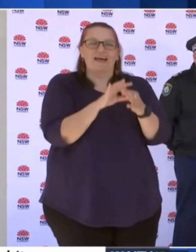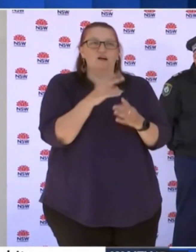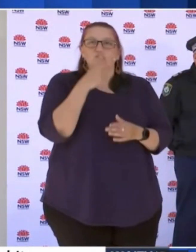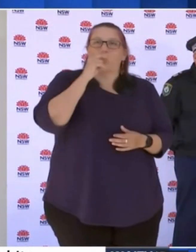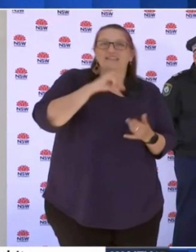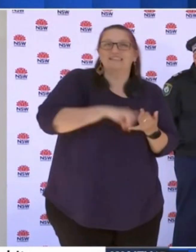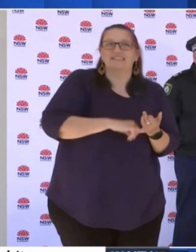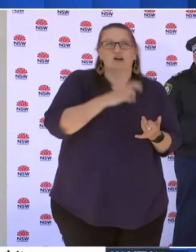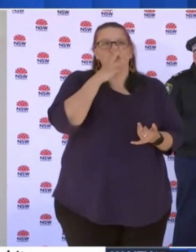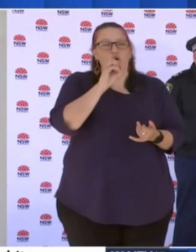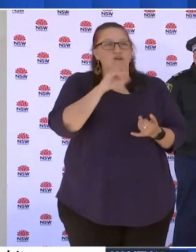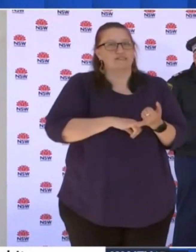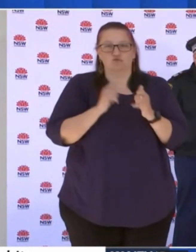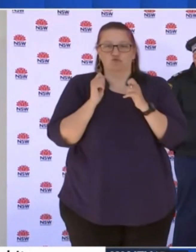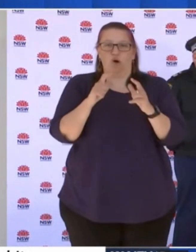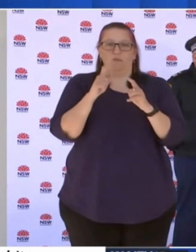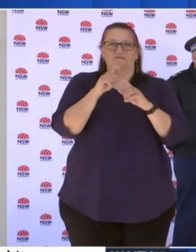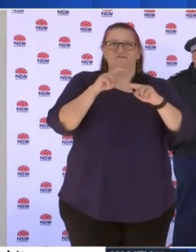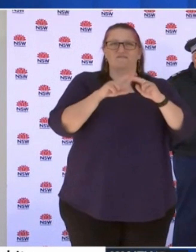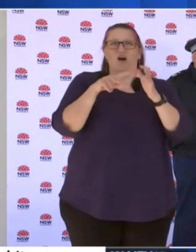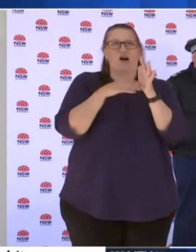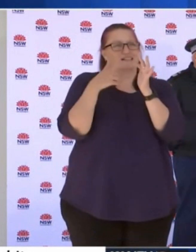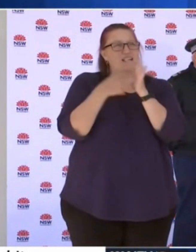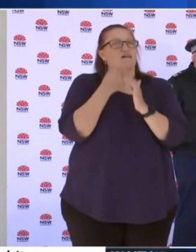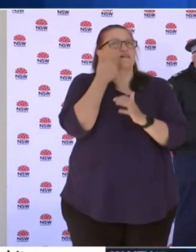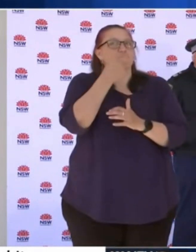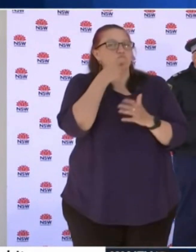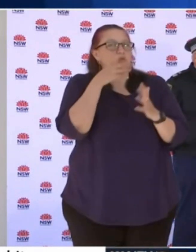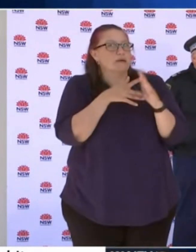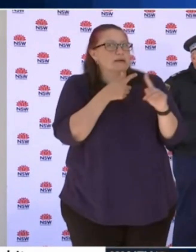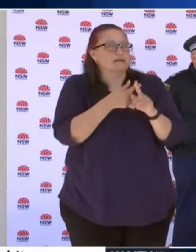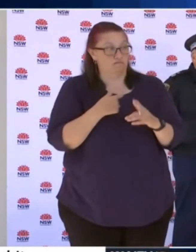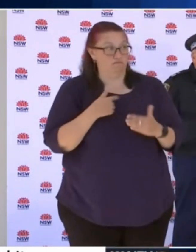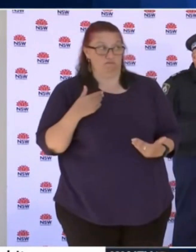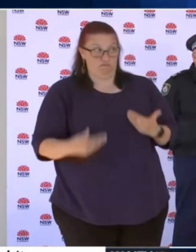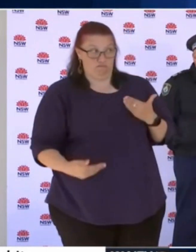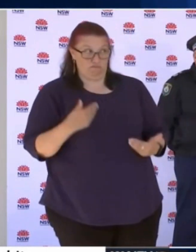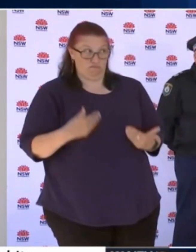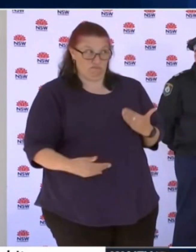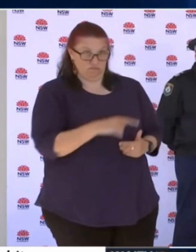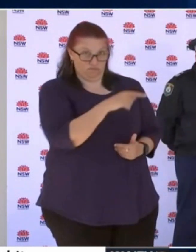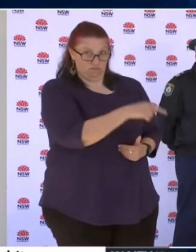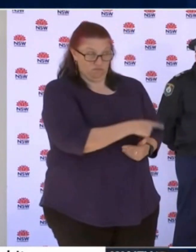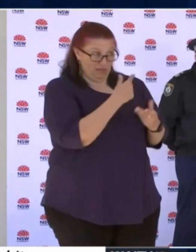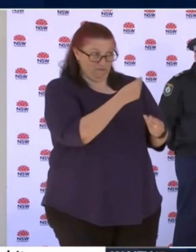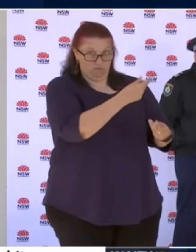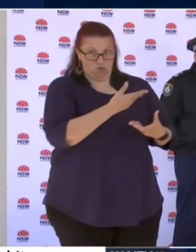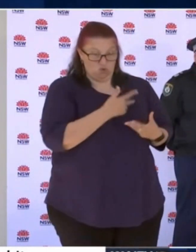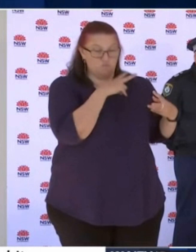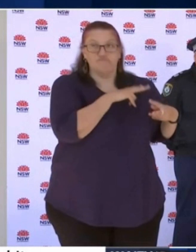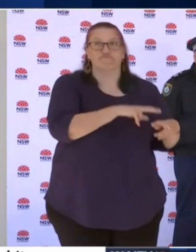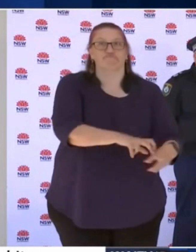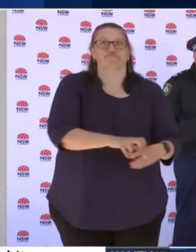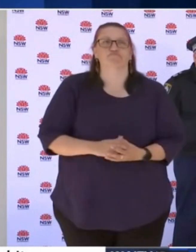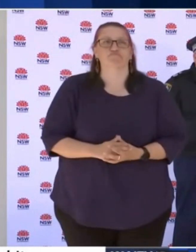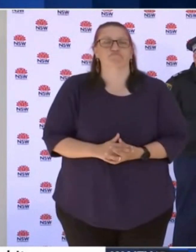up and go get a Pfizer in the next few weeks. I'm not sure about that. If that's an emerging issue, we'll look at our data, but that